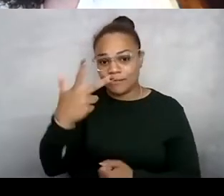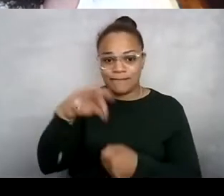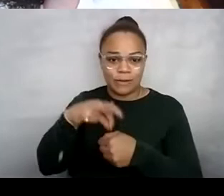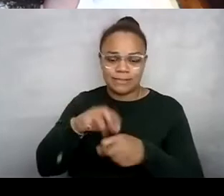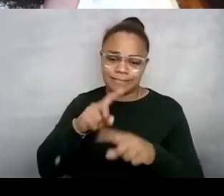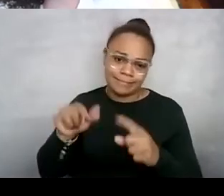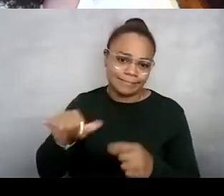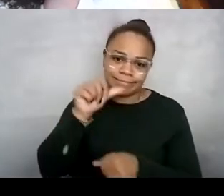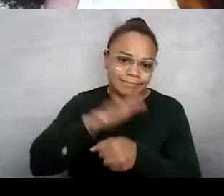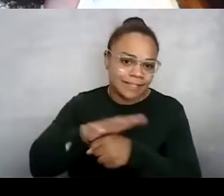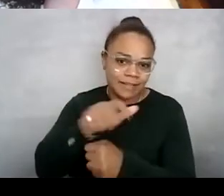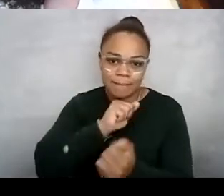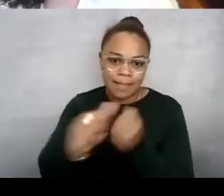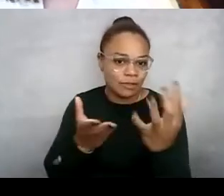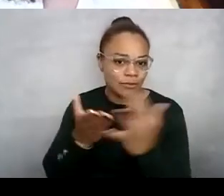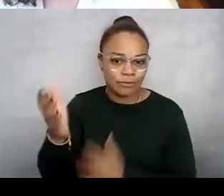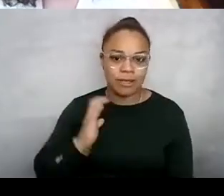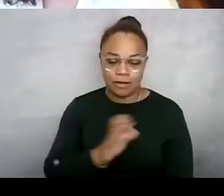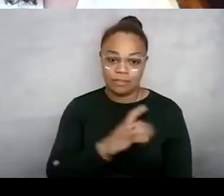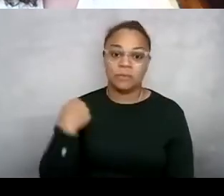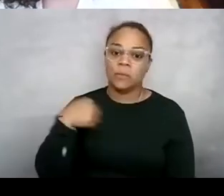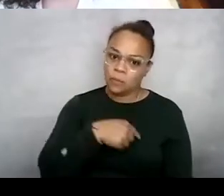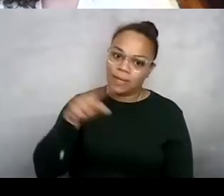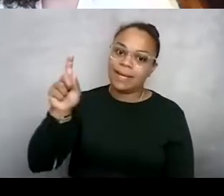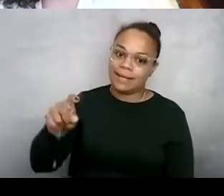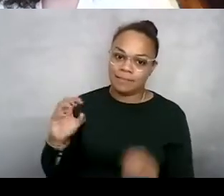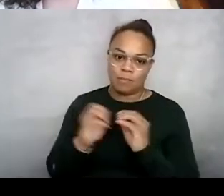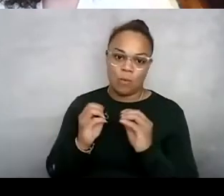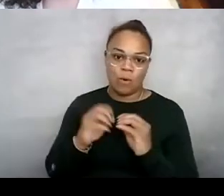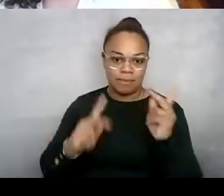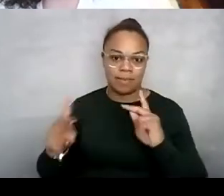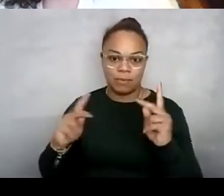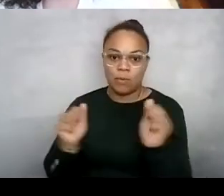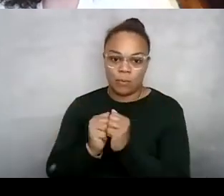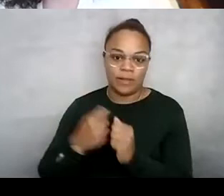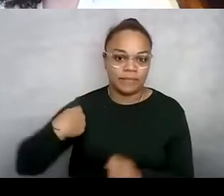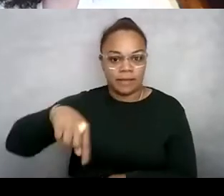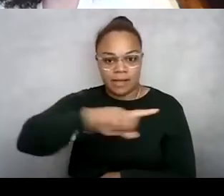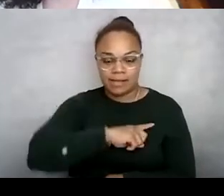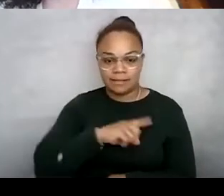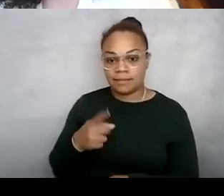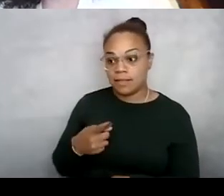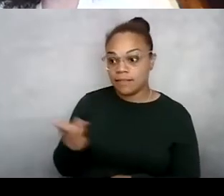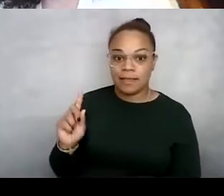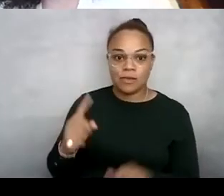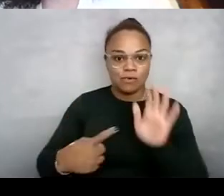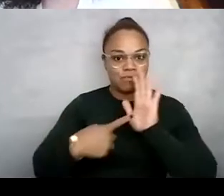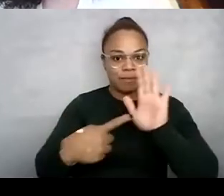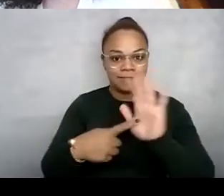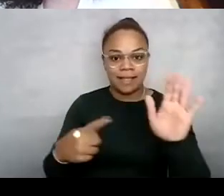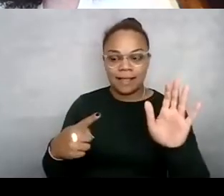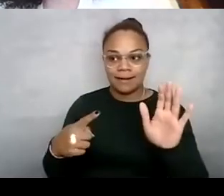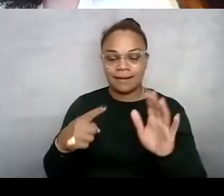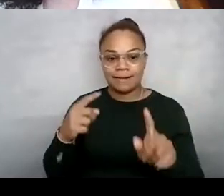going to get it through Congress. We need people beside us who represent the view, not the views, but the lens,